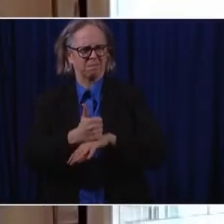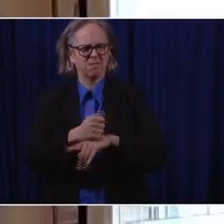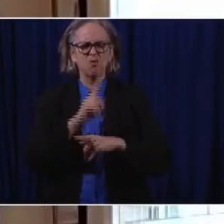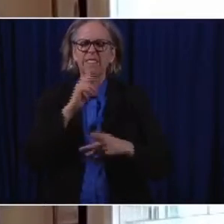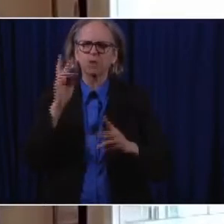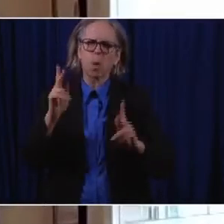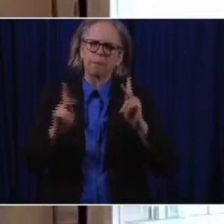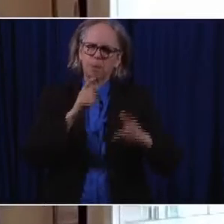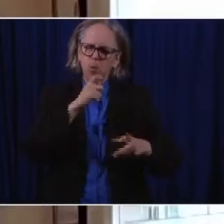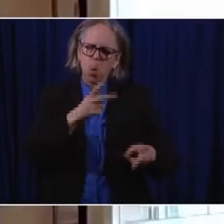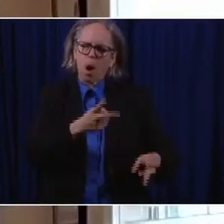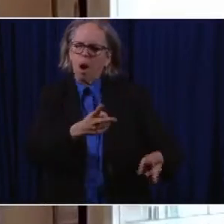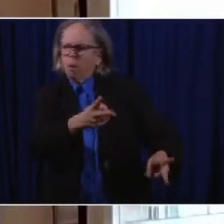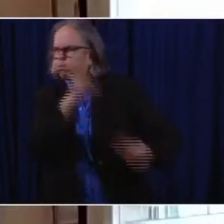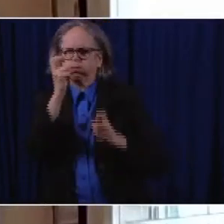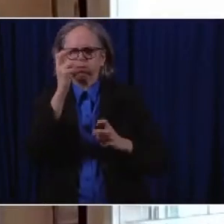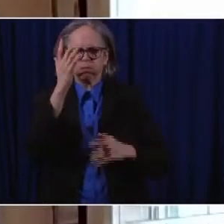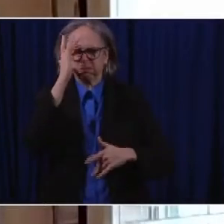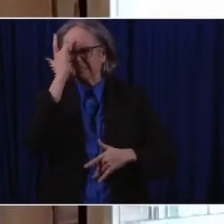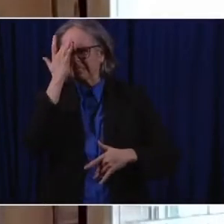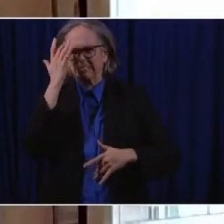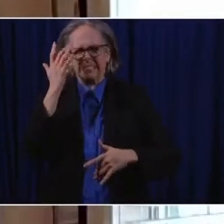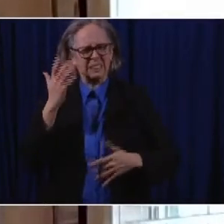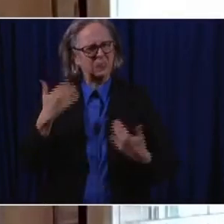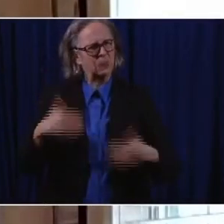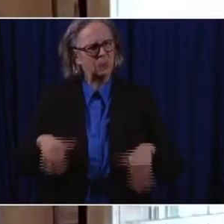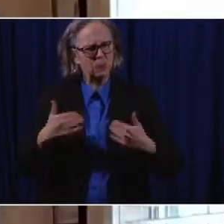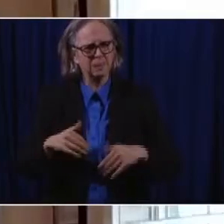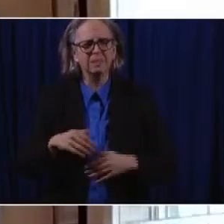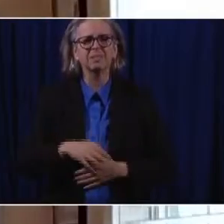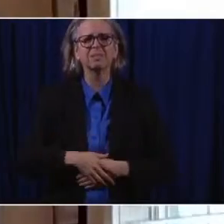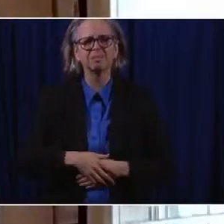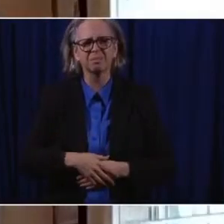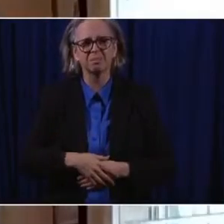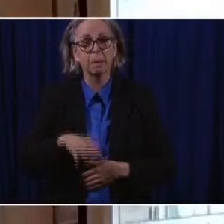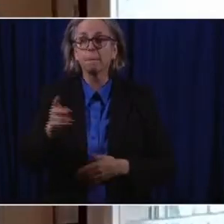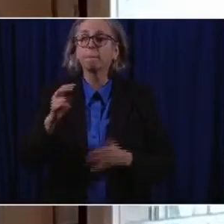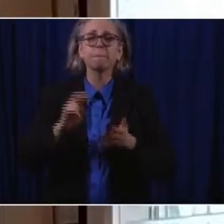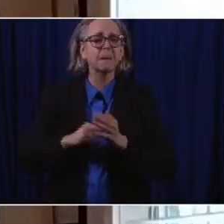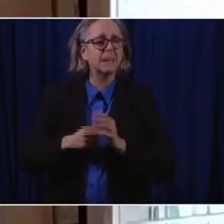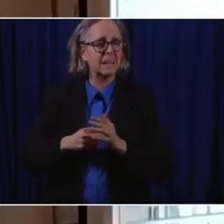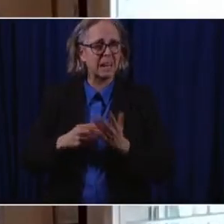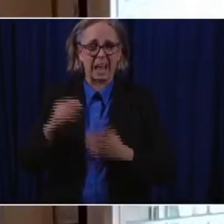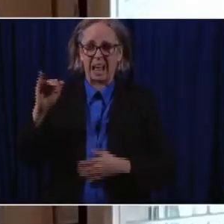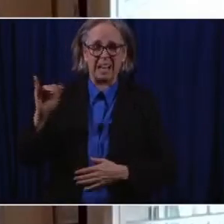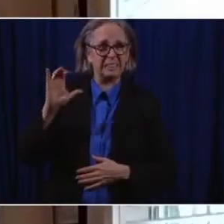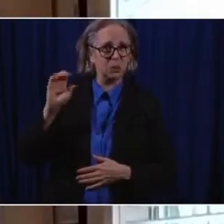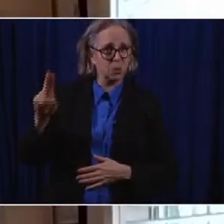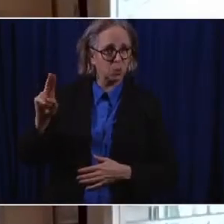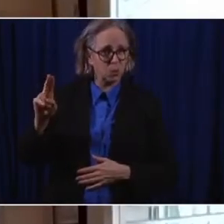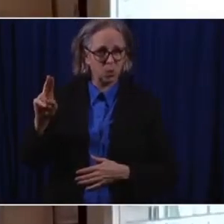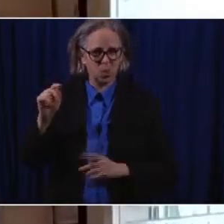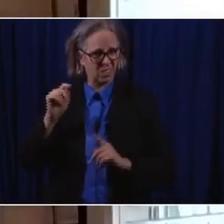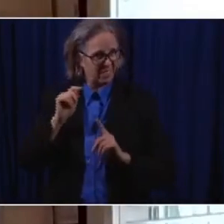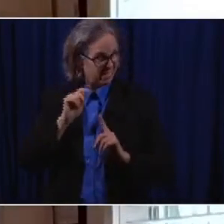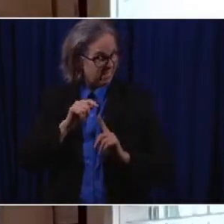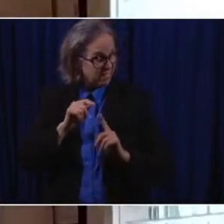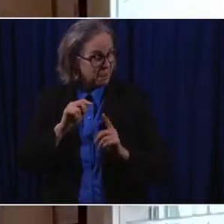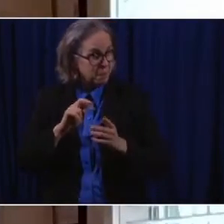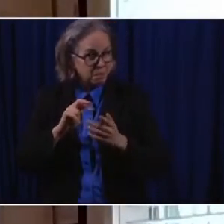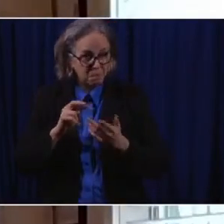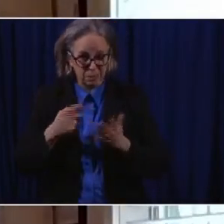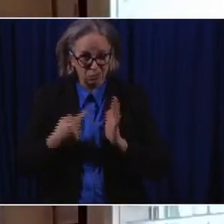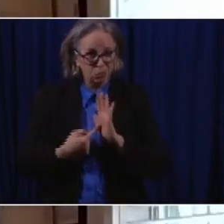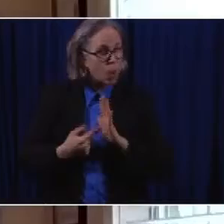patients. So our ICUs are a place that offer us some of the clearest illustrations of just how busy our